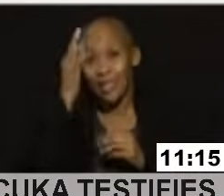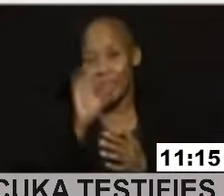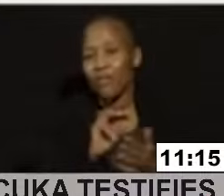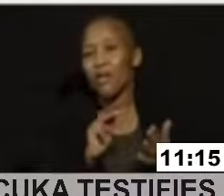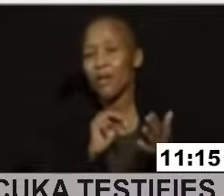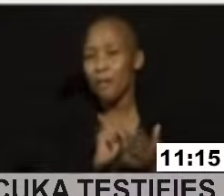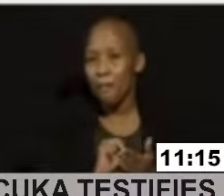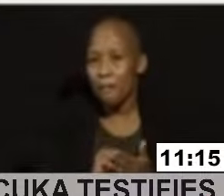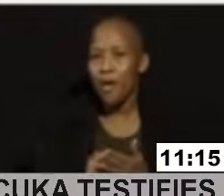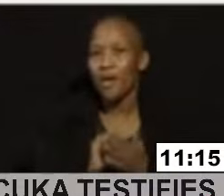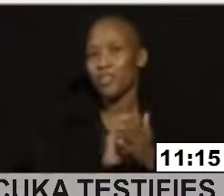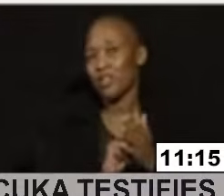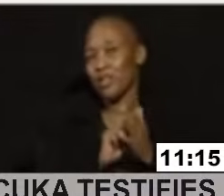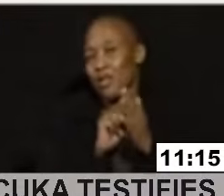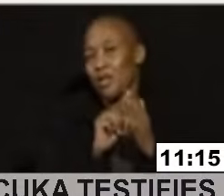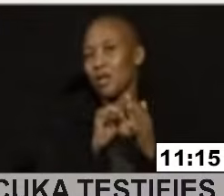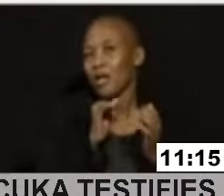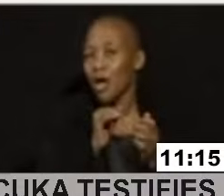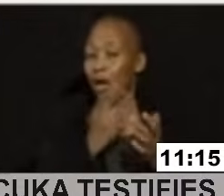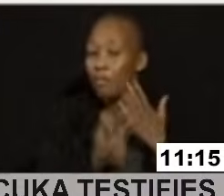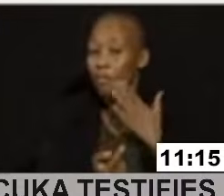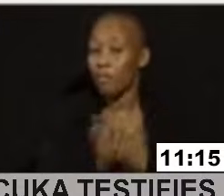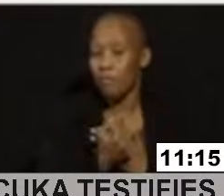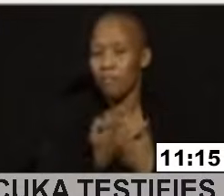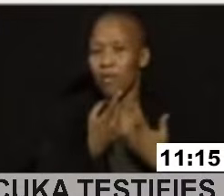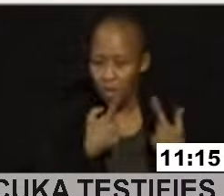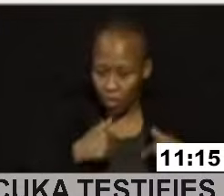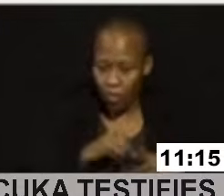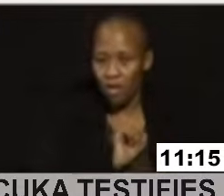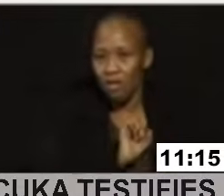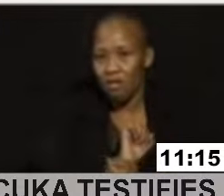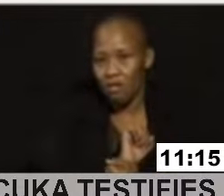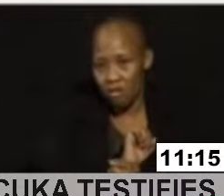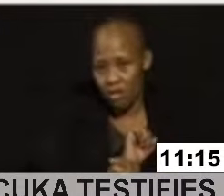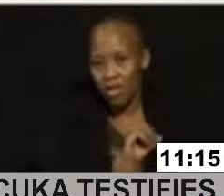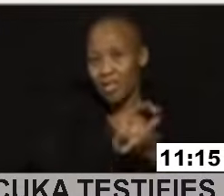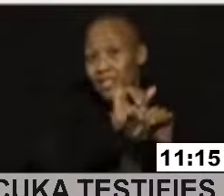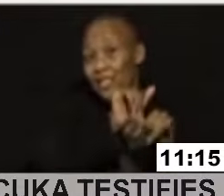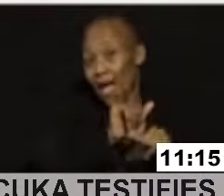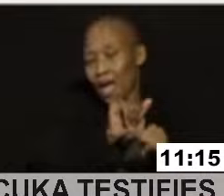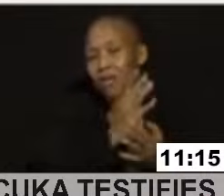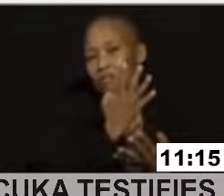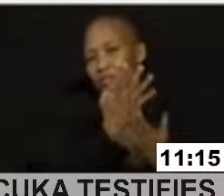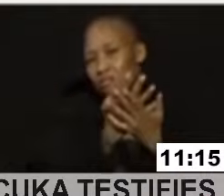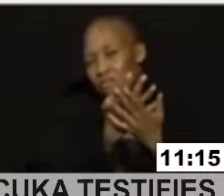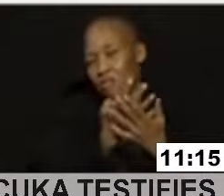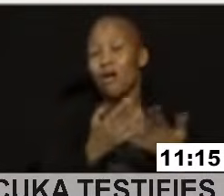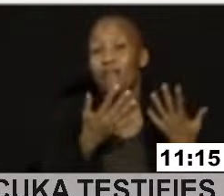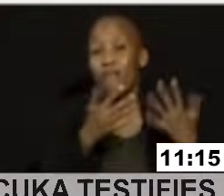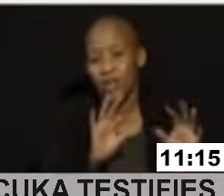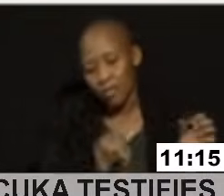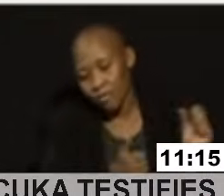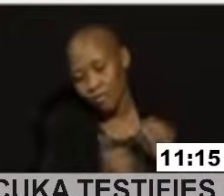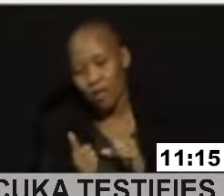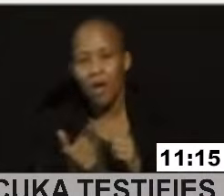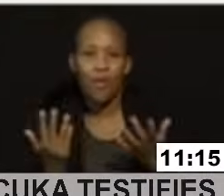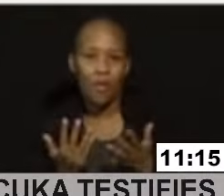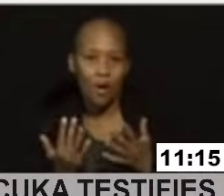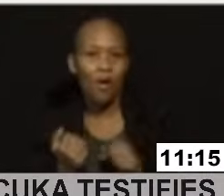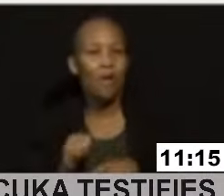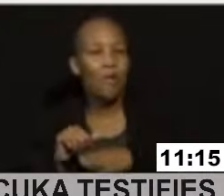or so in prison, was released, went back to practice.